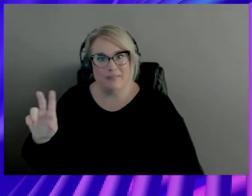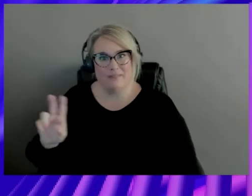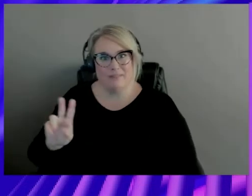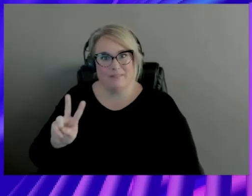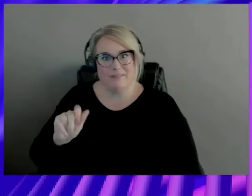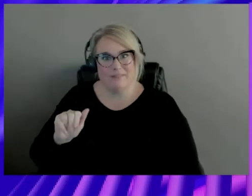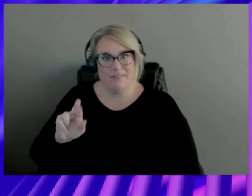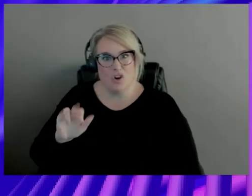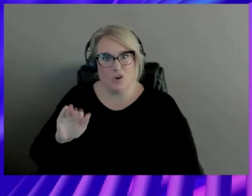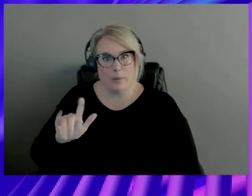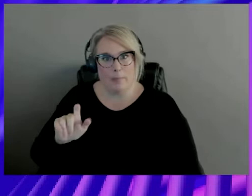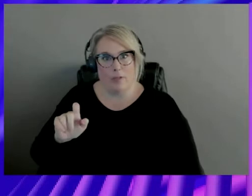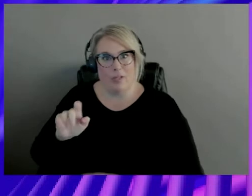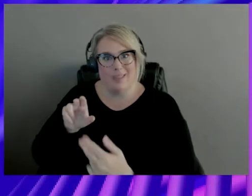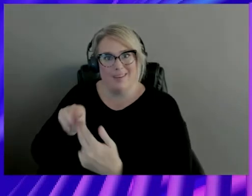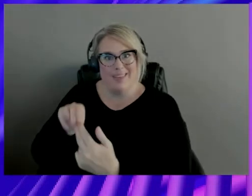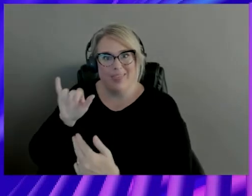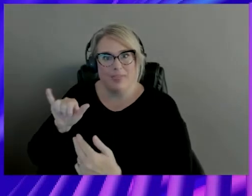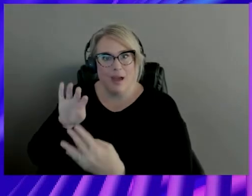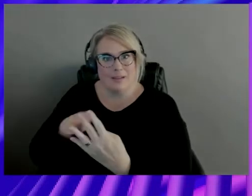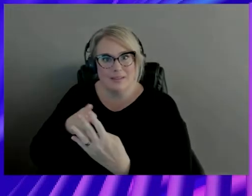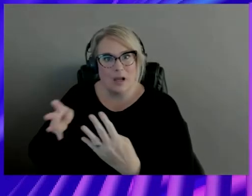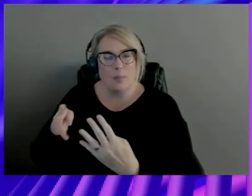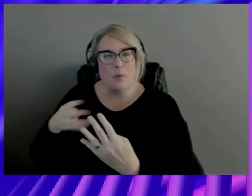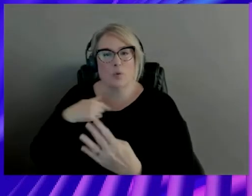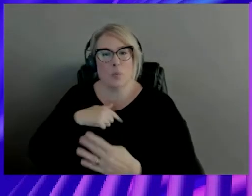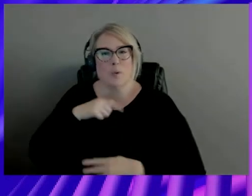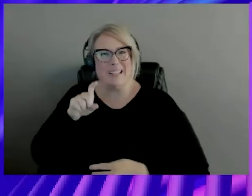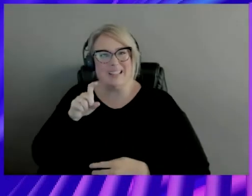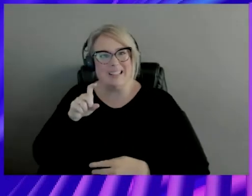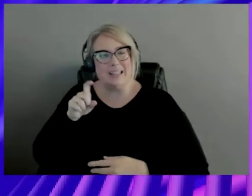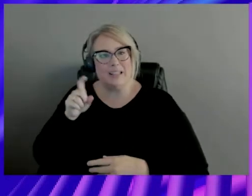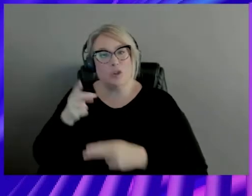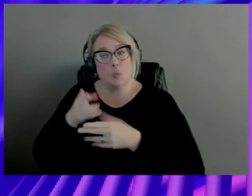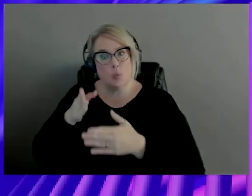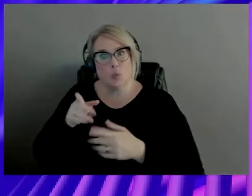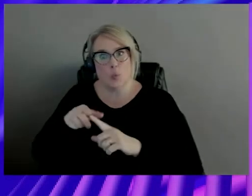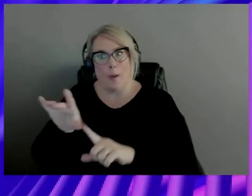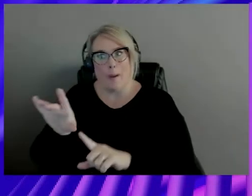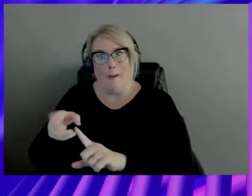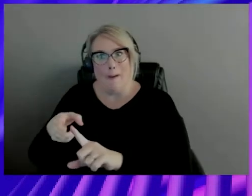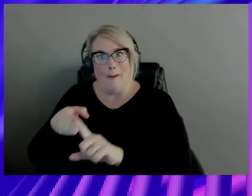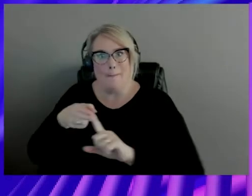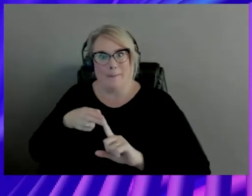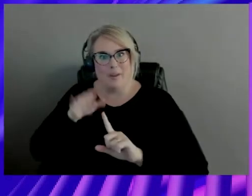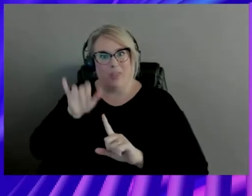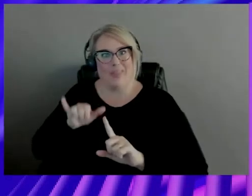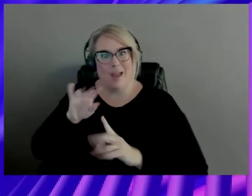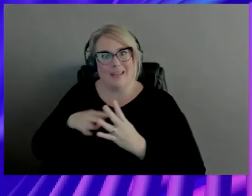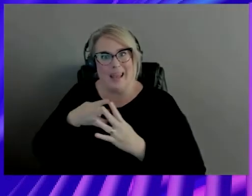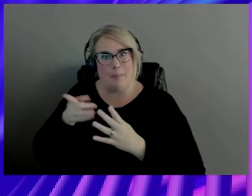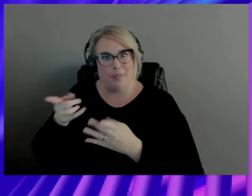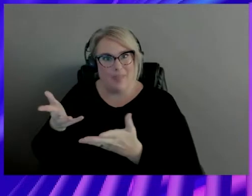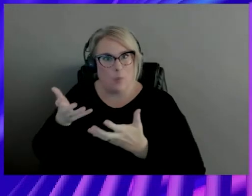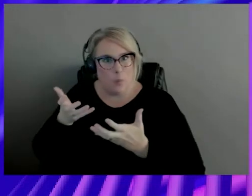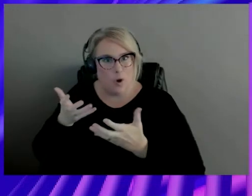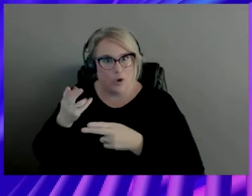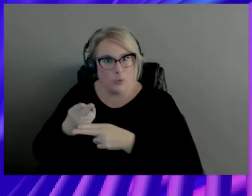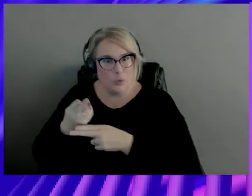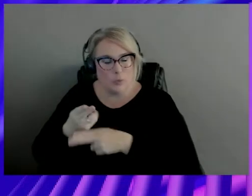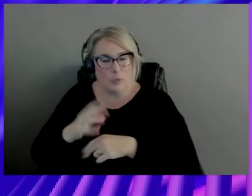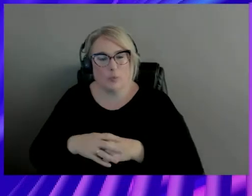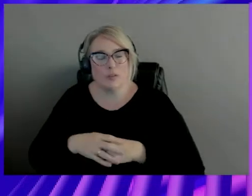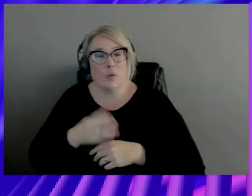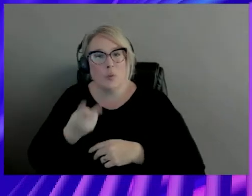that table. So we need a way for users to pick the table that they want to use. So there's 2 parts to a deployment